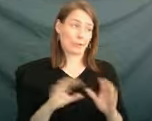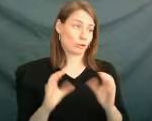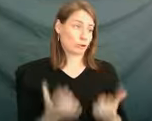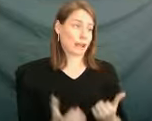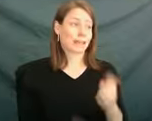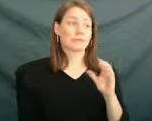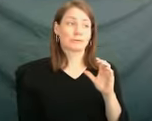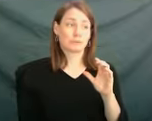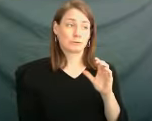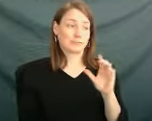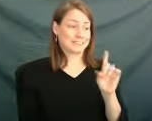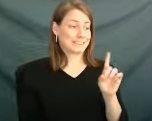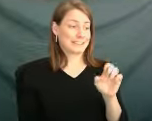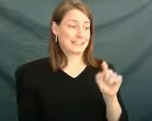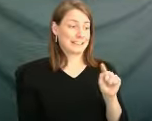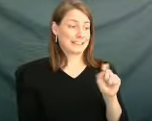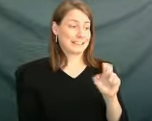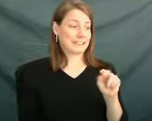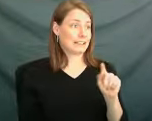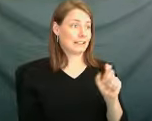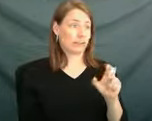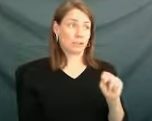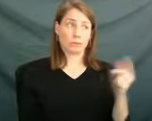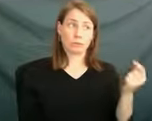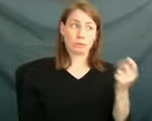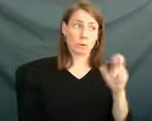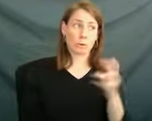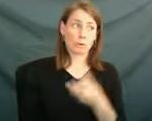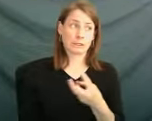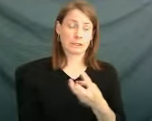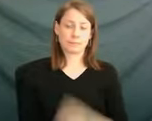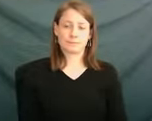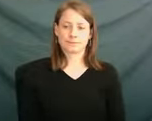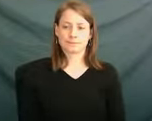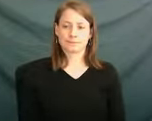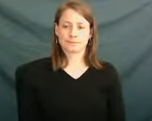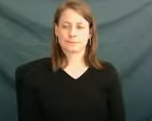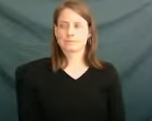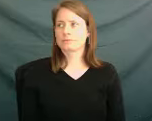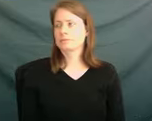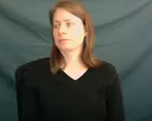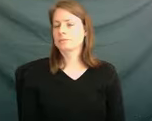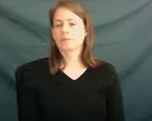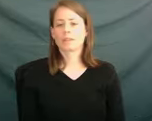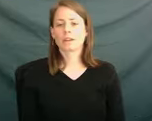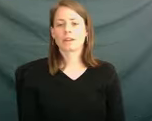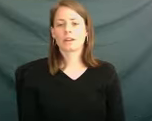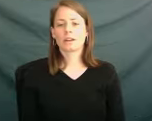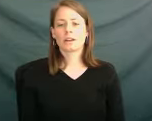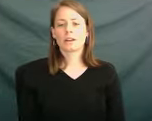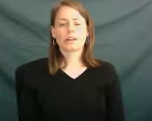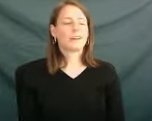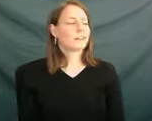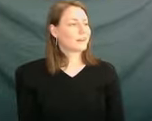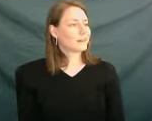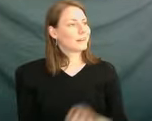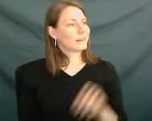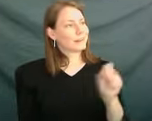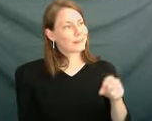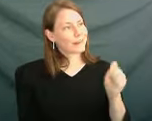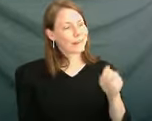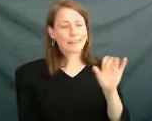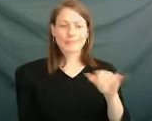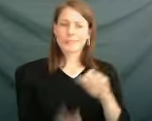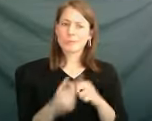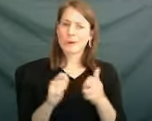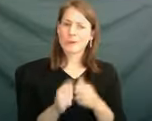don't have. Kind of, if something's happened, a little bit later, some girl comes in late. Hello. Why so late? What's this?